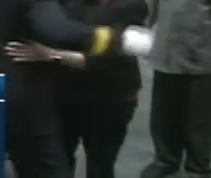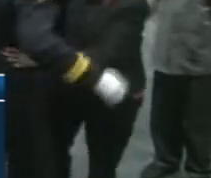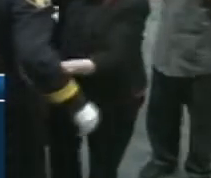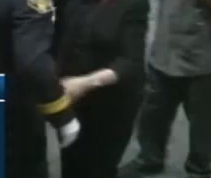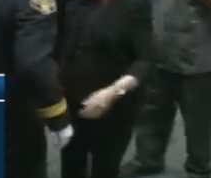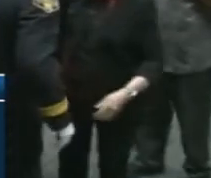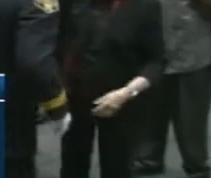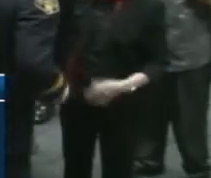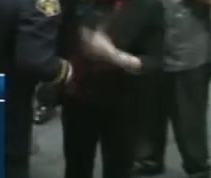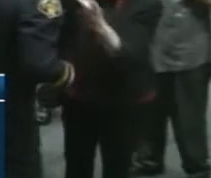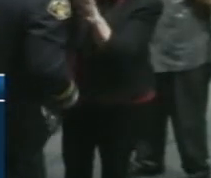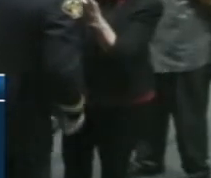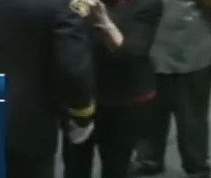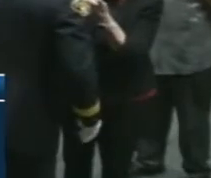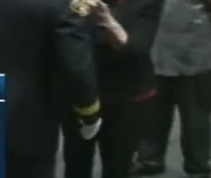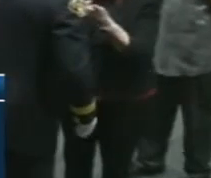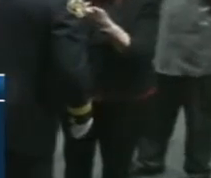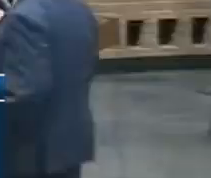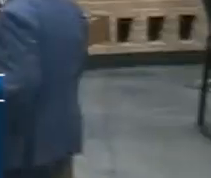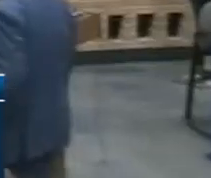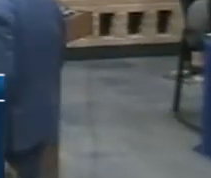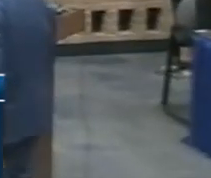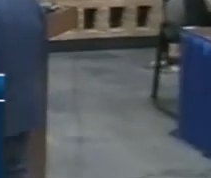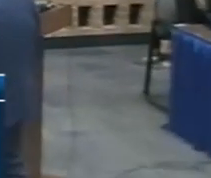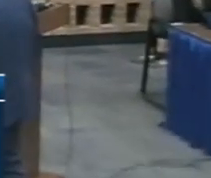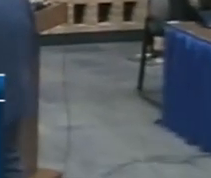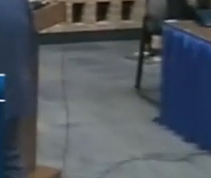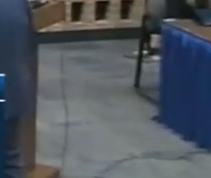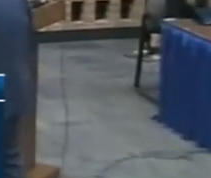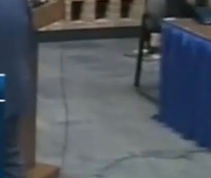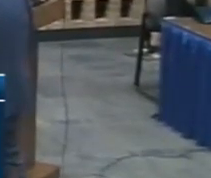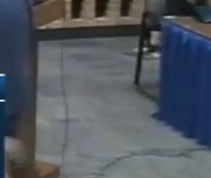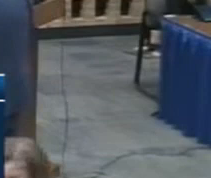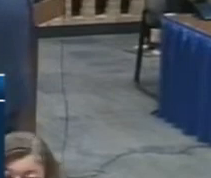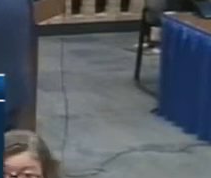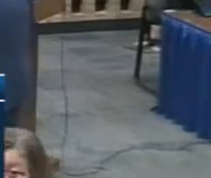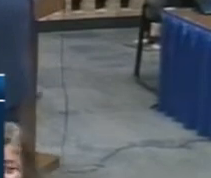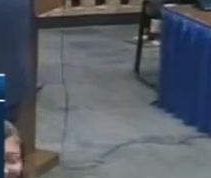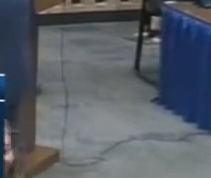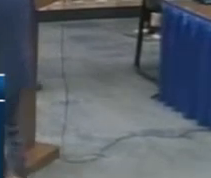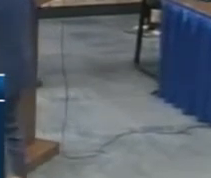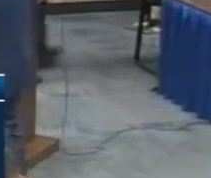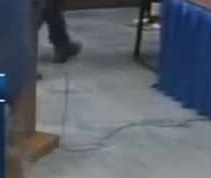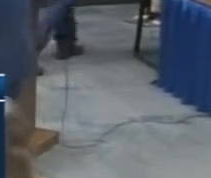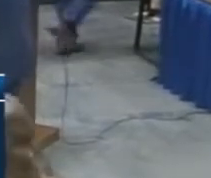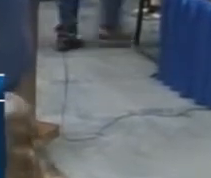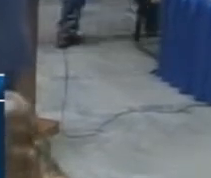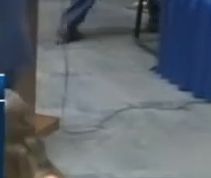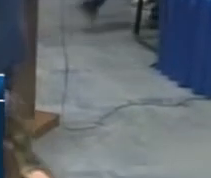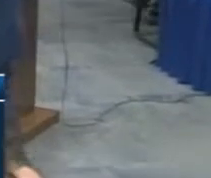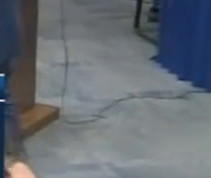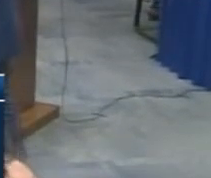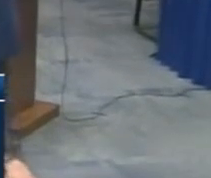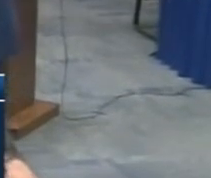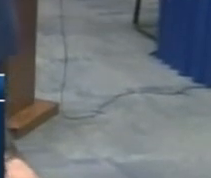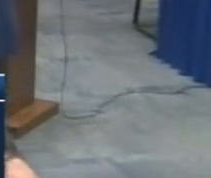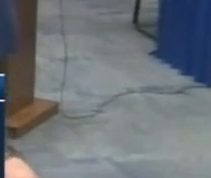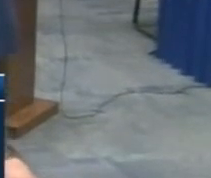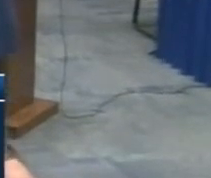Thanks for coming. Thanks for coming. I thought Cody went straight back.